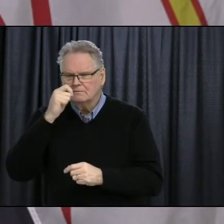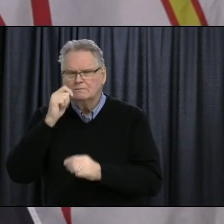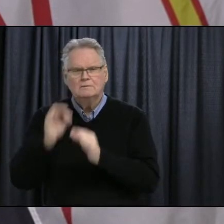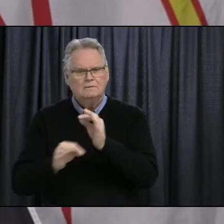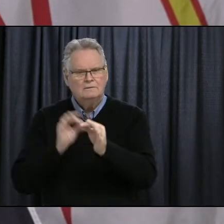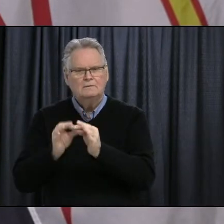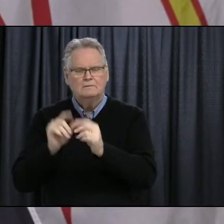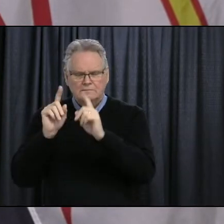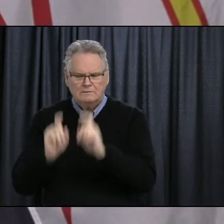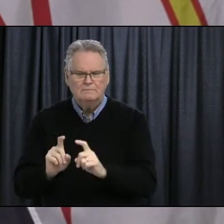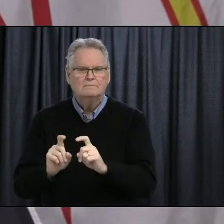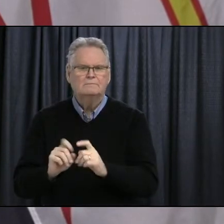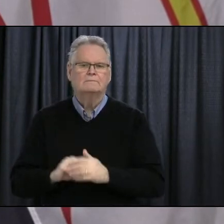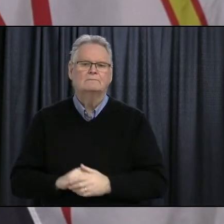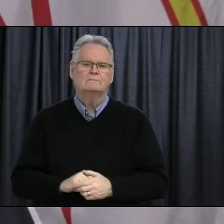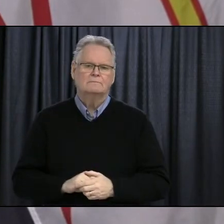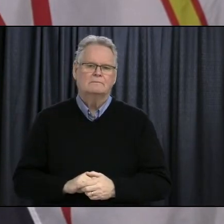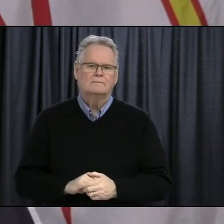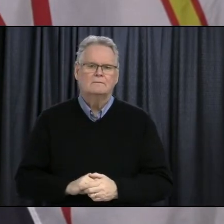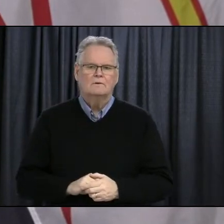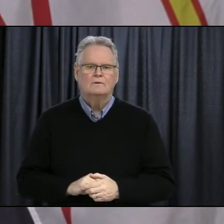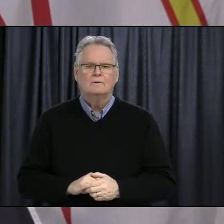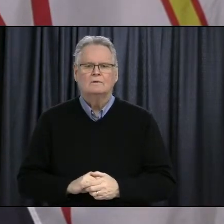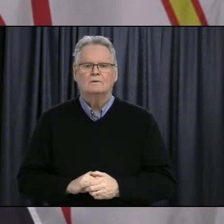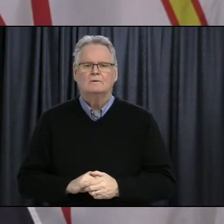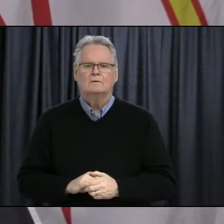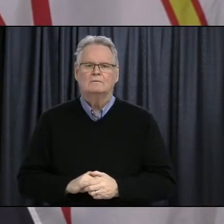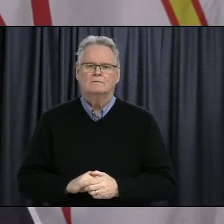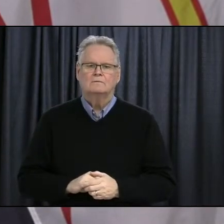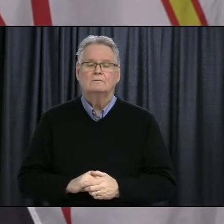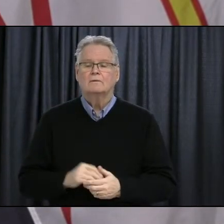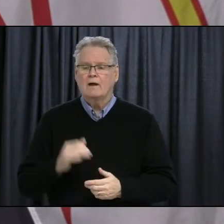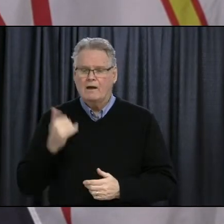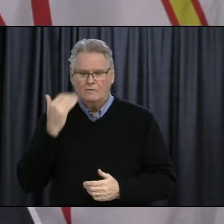you must self-isolate and you will be contacted by public health.